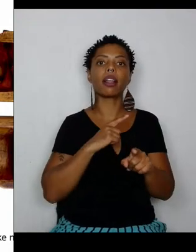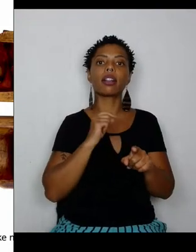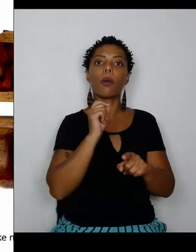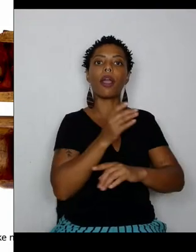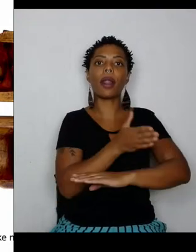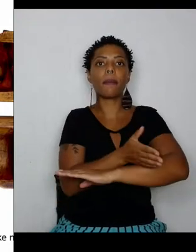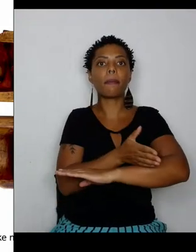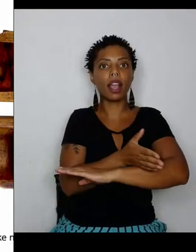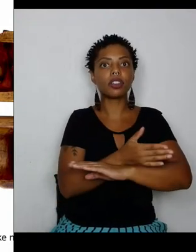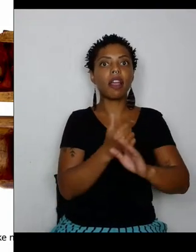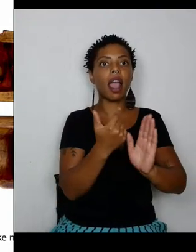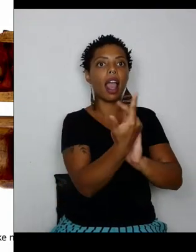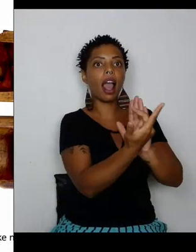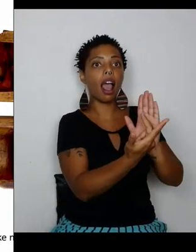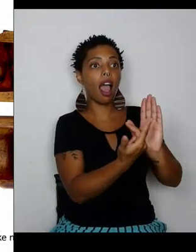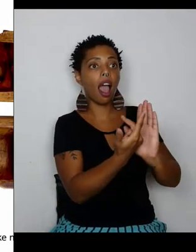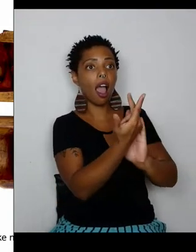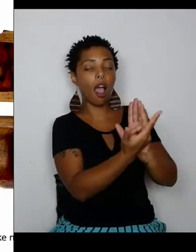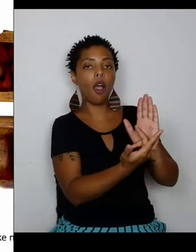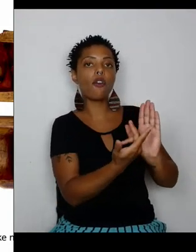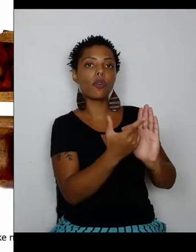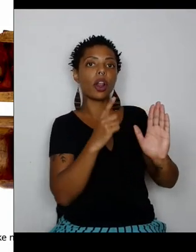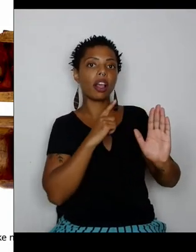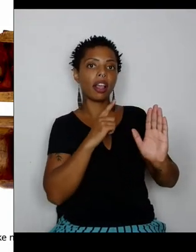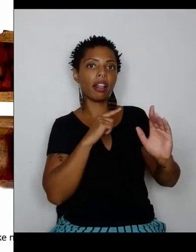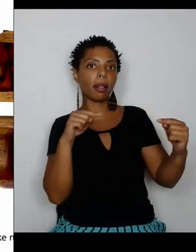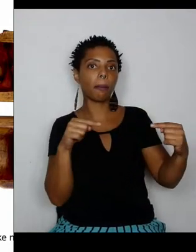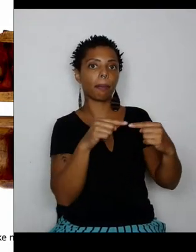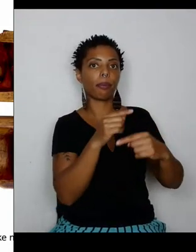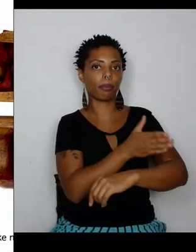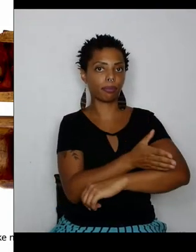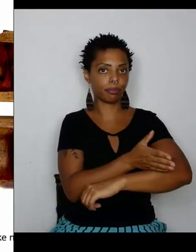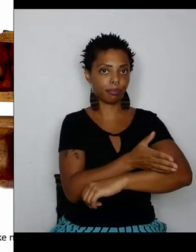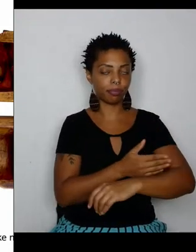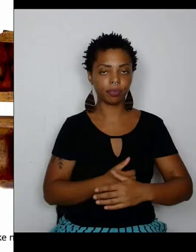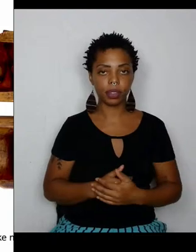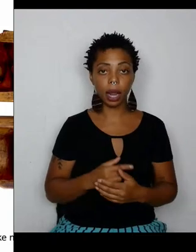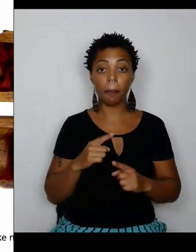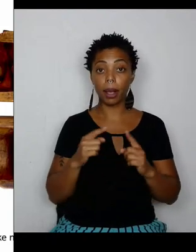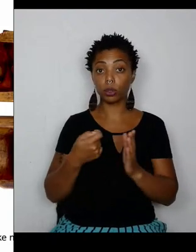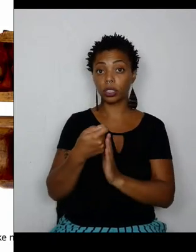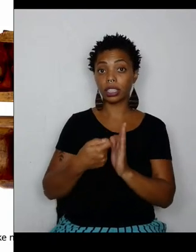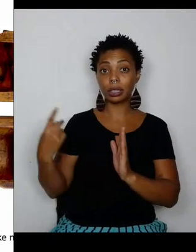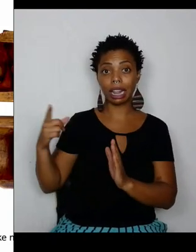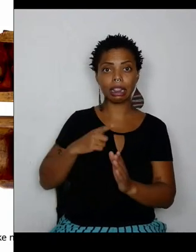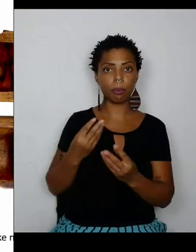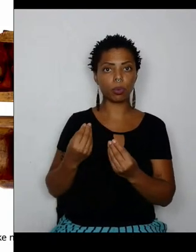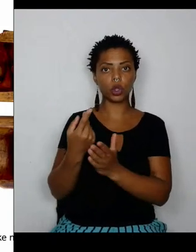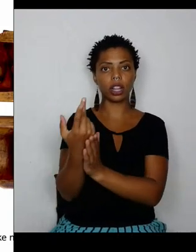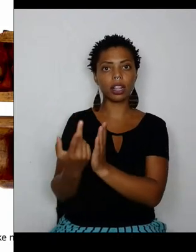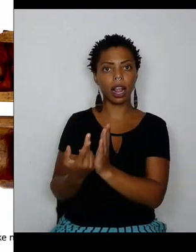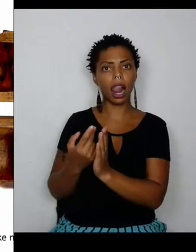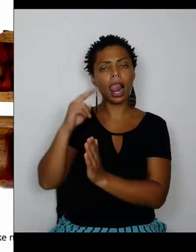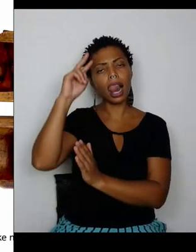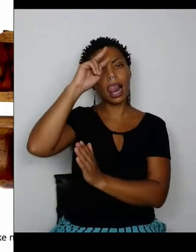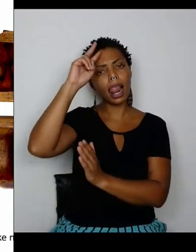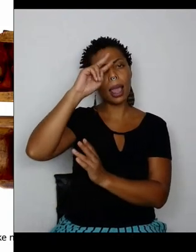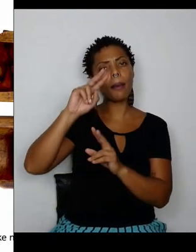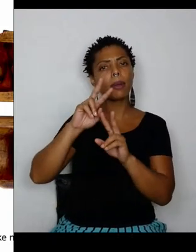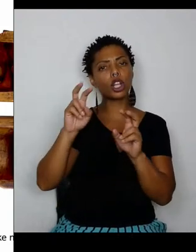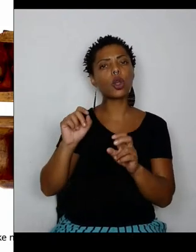his densely illustrated writings resemble the medieval illuminated manuscripts some of his works directly quote prana